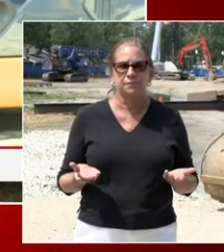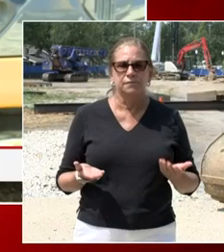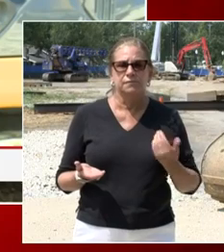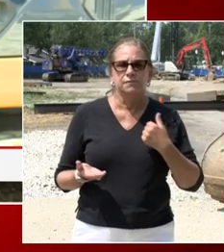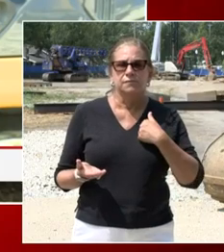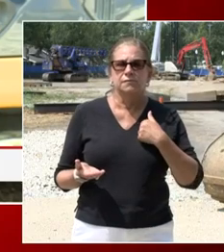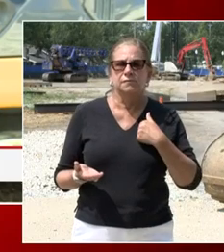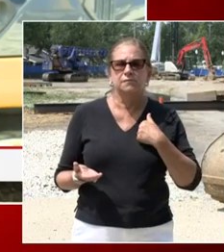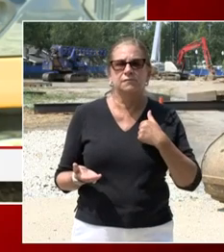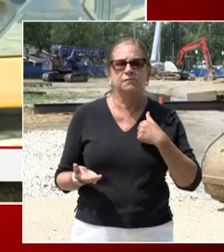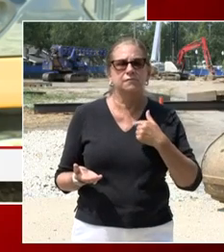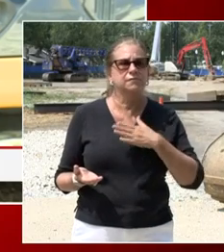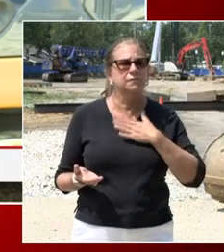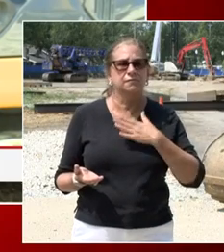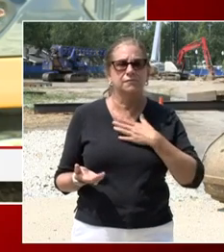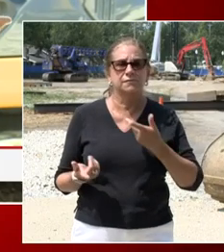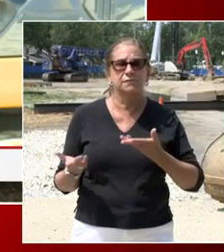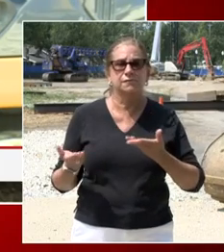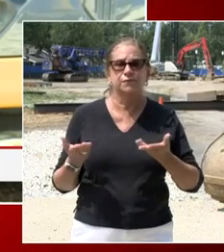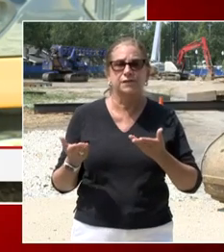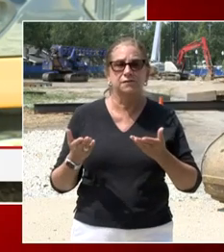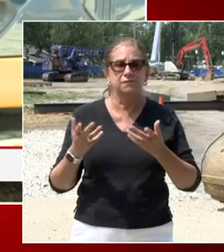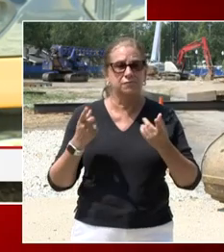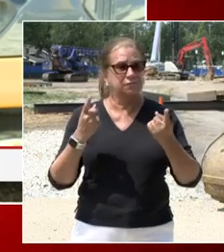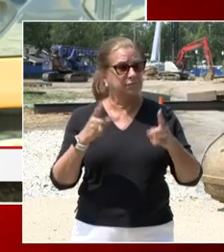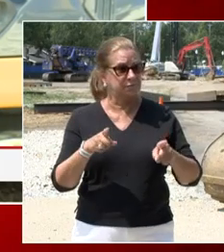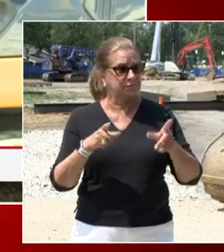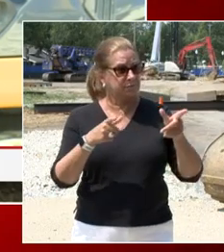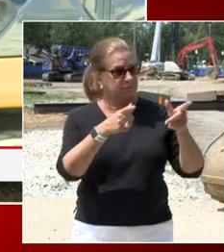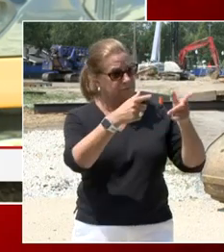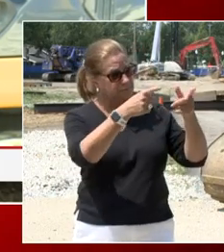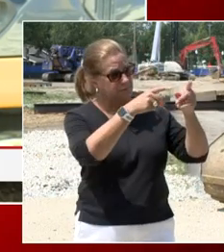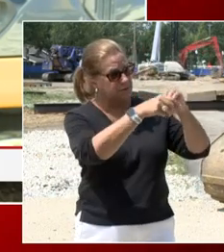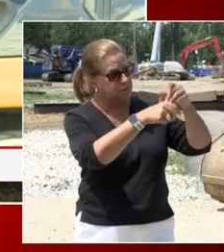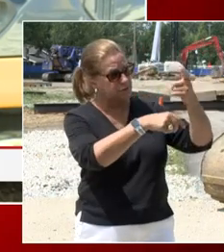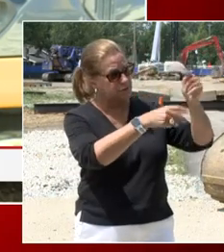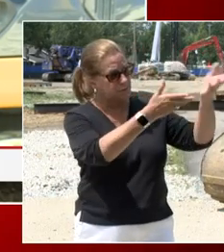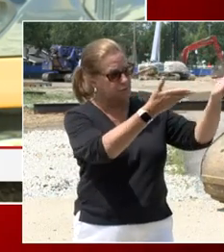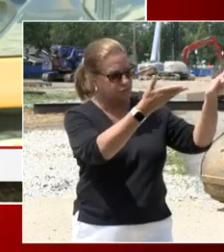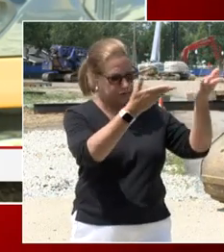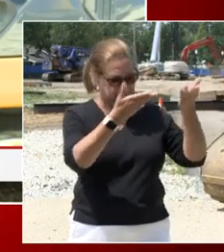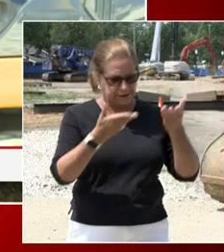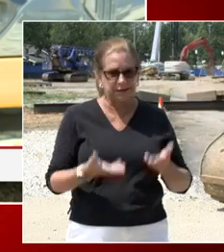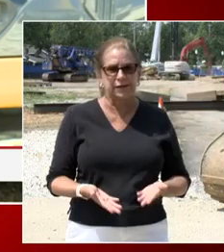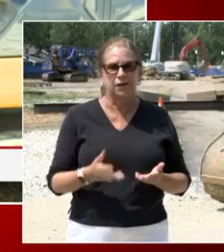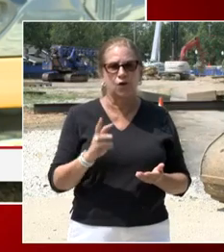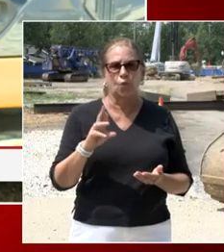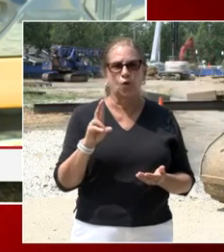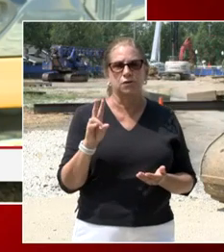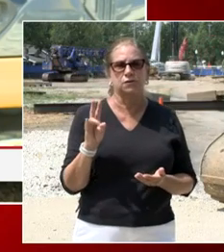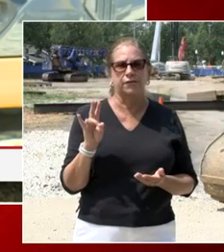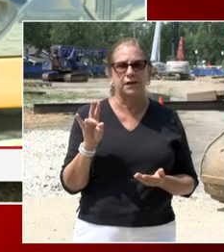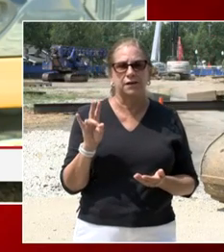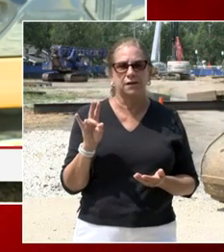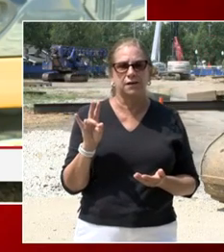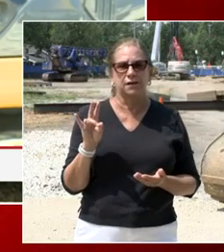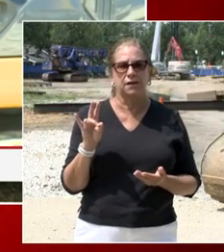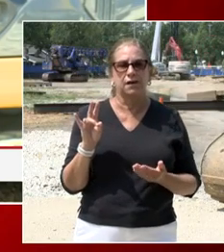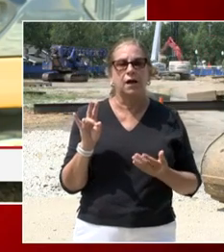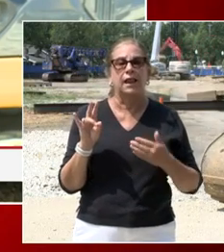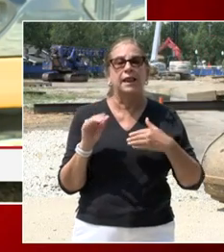services now to Ward 7, which will follow on the heels of the Max Robinson Clinic just down here on Martin Luther King